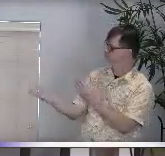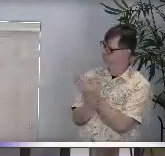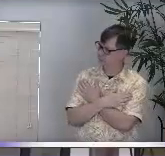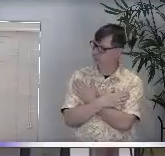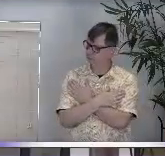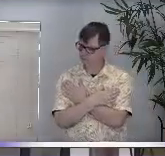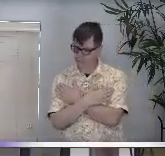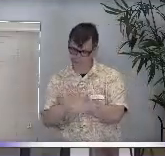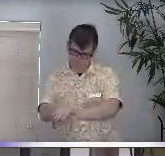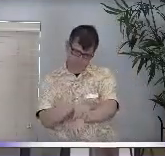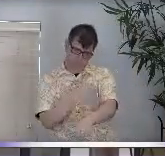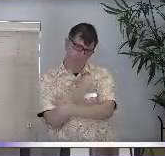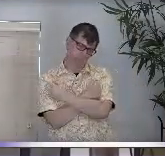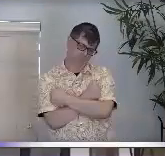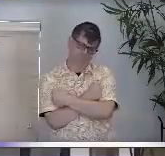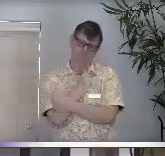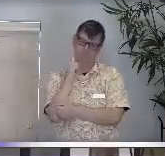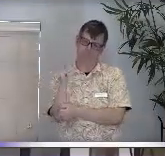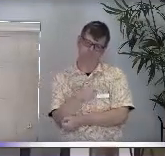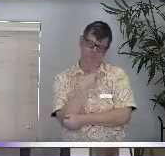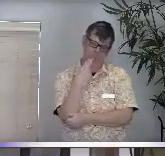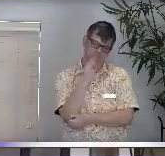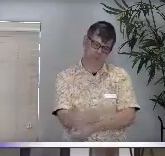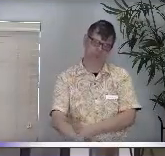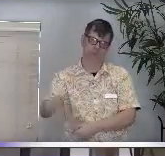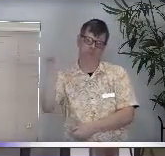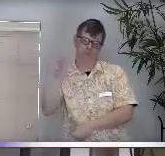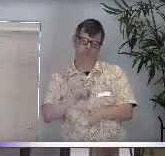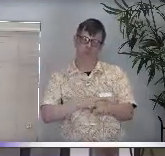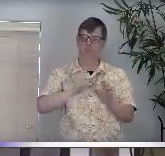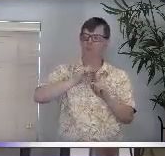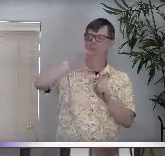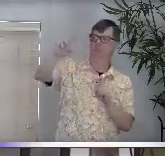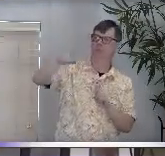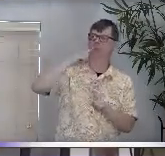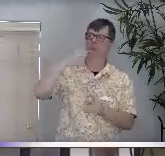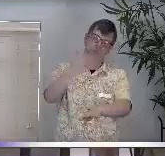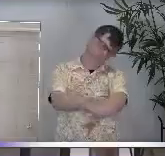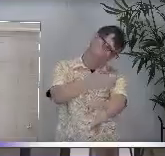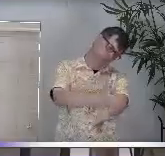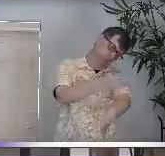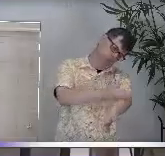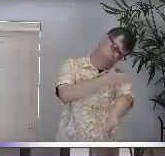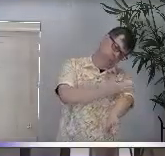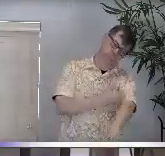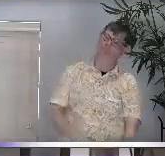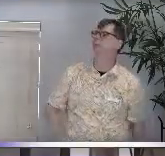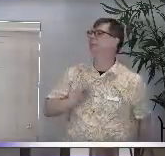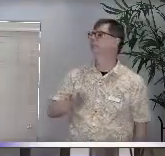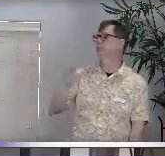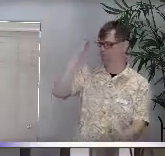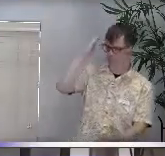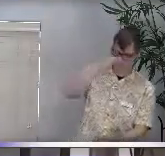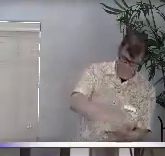and belonging. Wholehearted living is not a one-time choice. It's a process. In fact, I